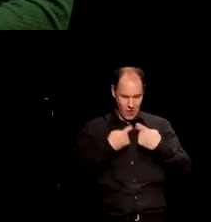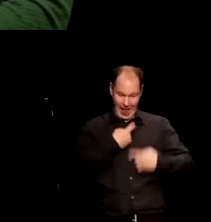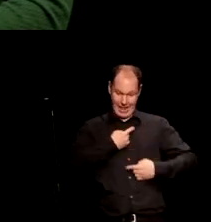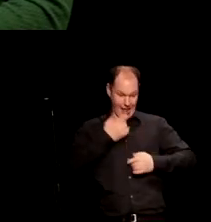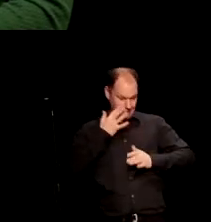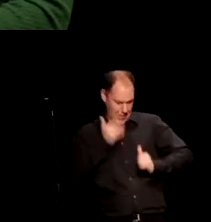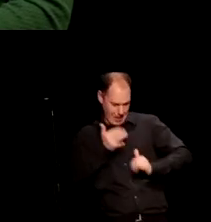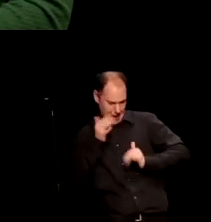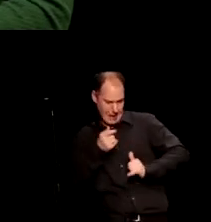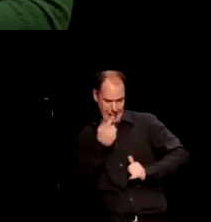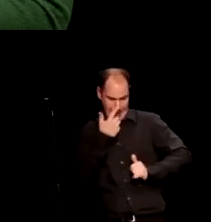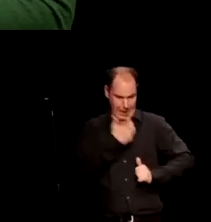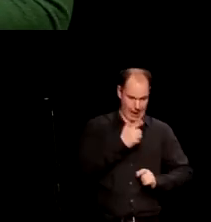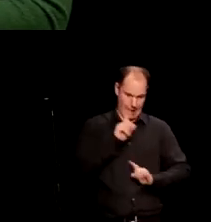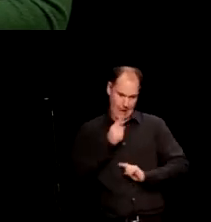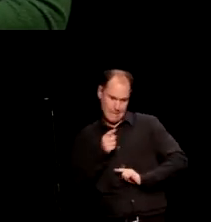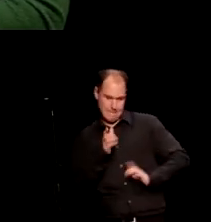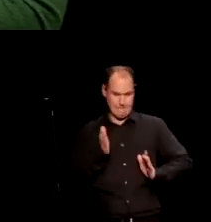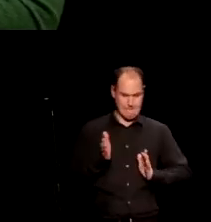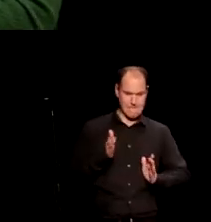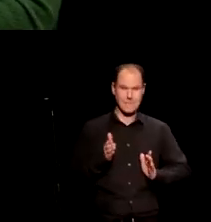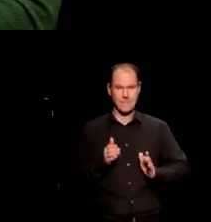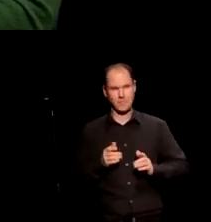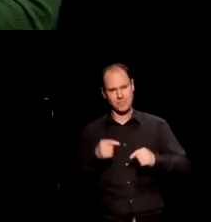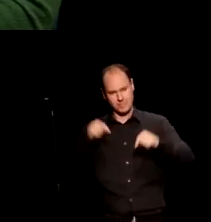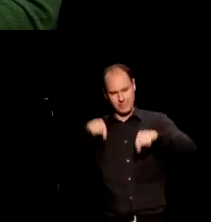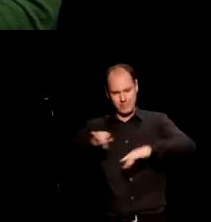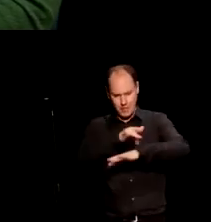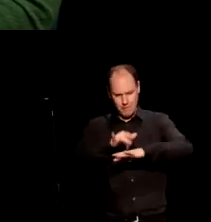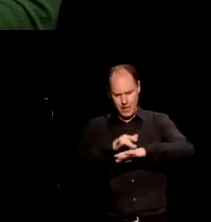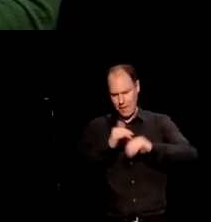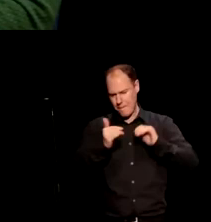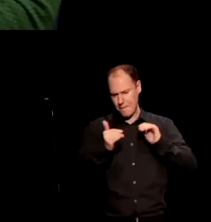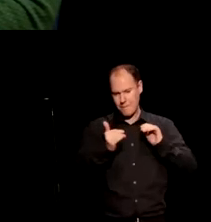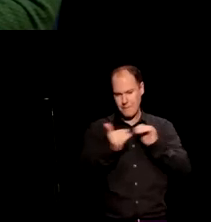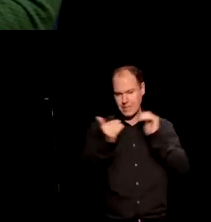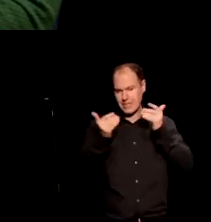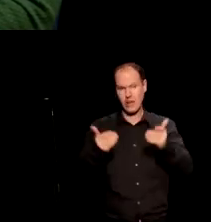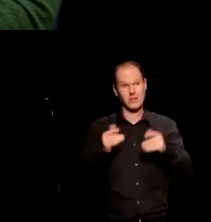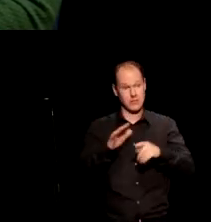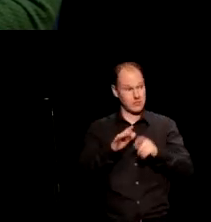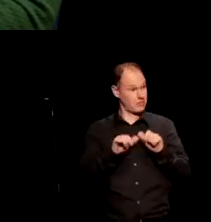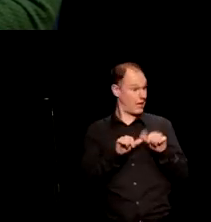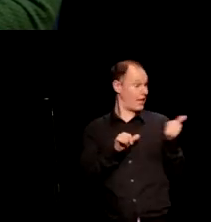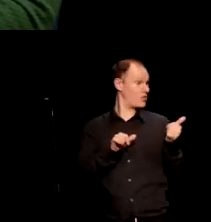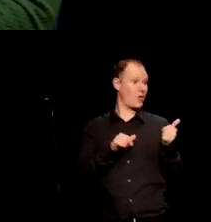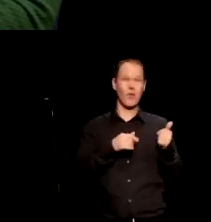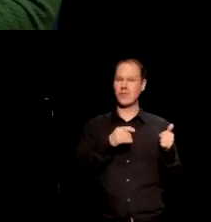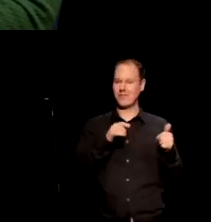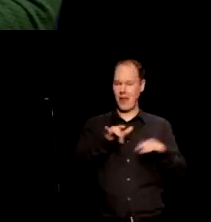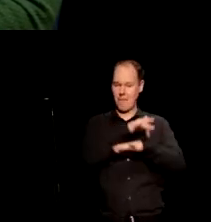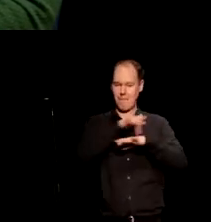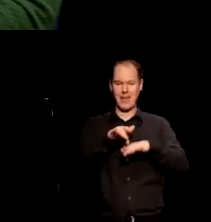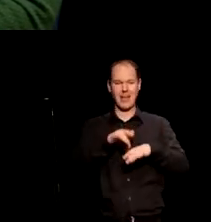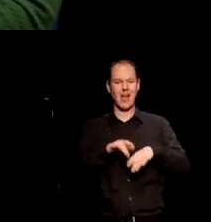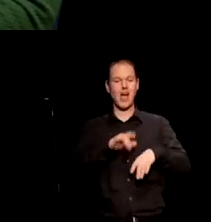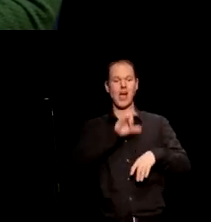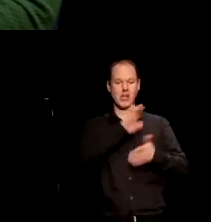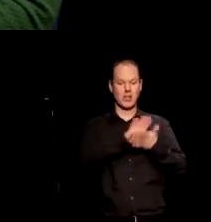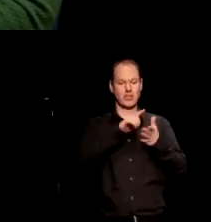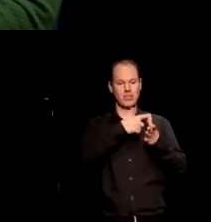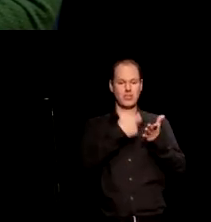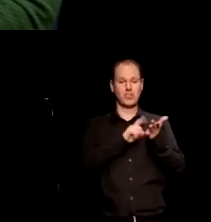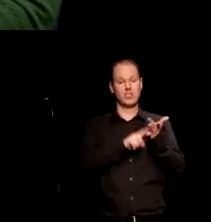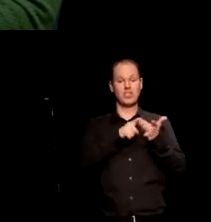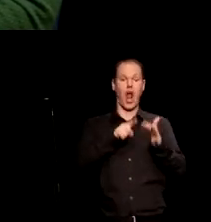make it. Is this play relevant now? That's why we choose it. We've got Charlie and the Chocolate Factory next door for a reason. Perfect